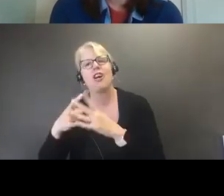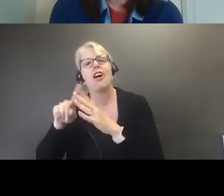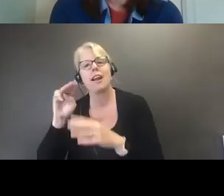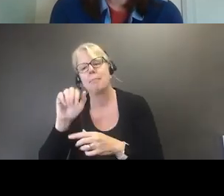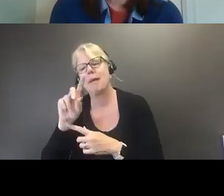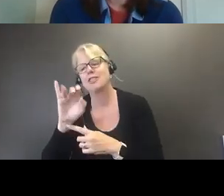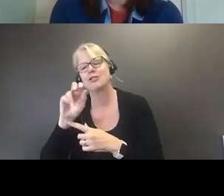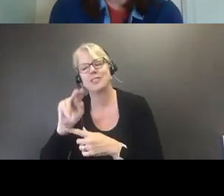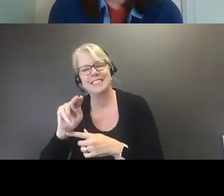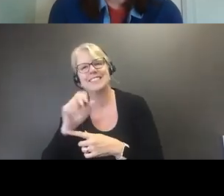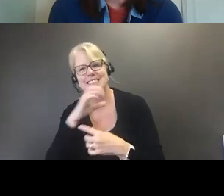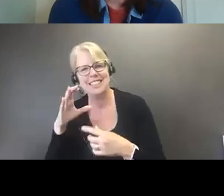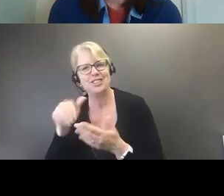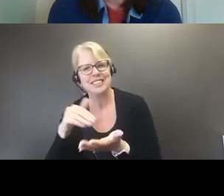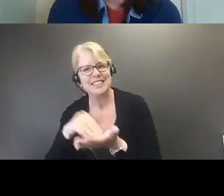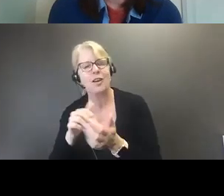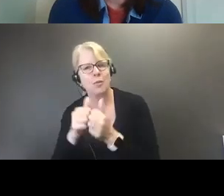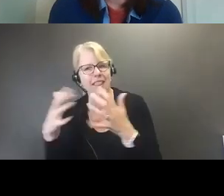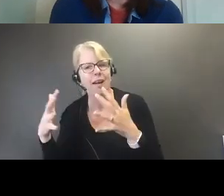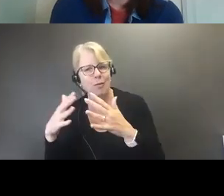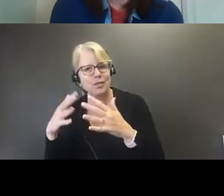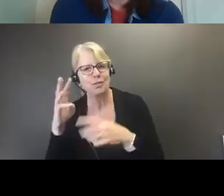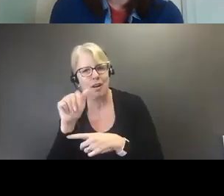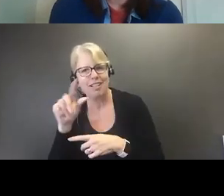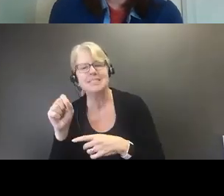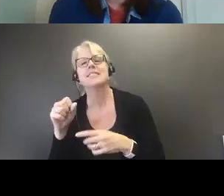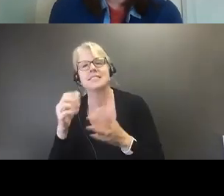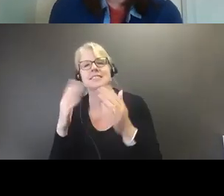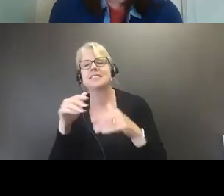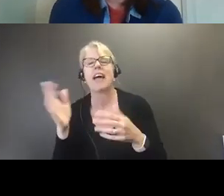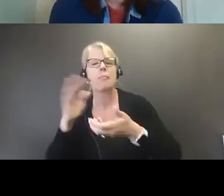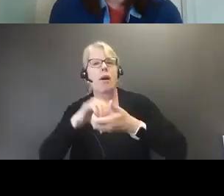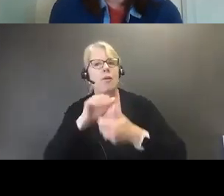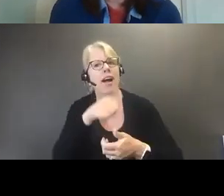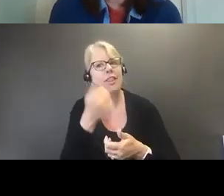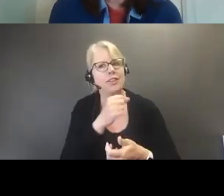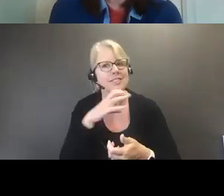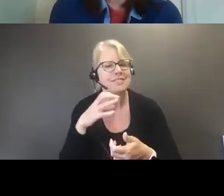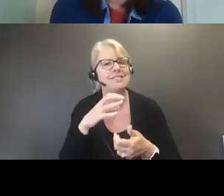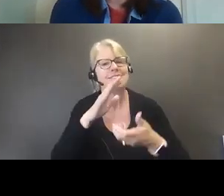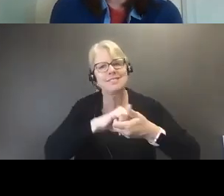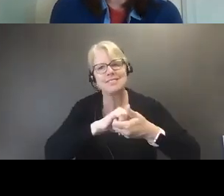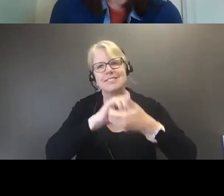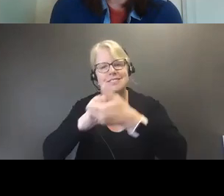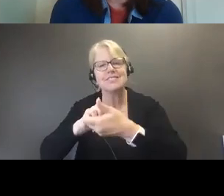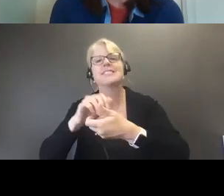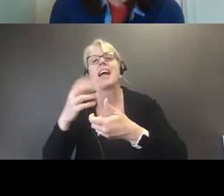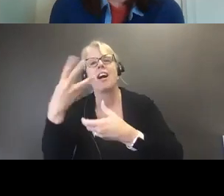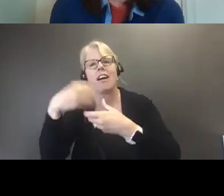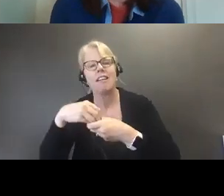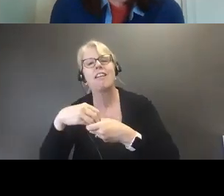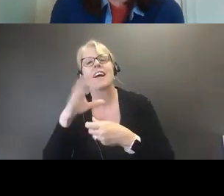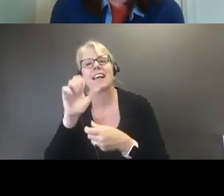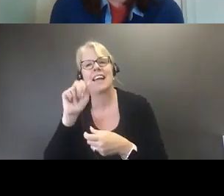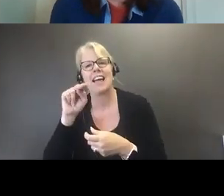Senior Center Without Walls, and then she partnered with another agency nearby, and they increased their offerings to include Cantonese.